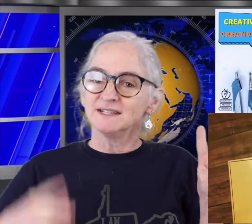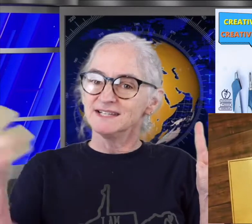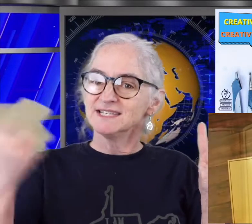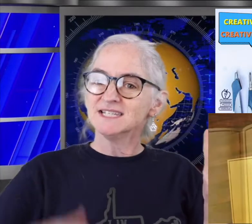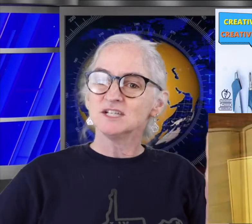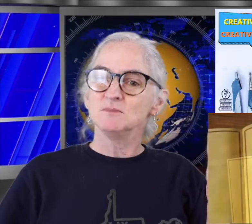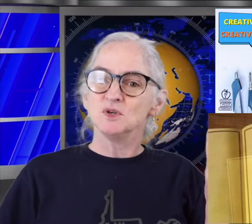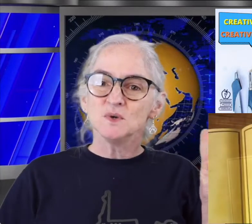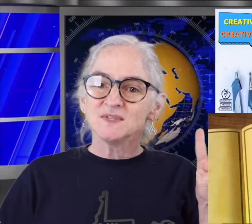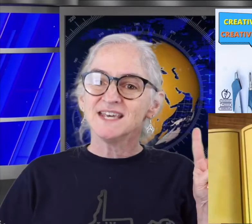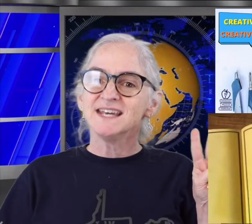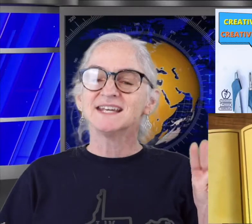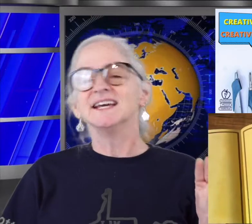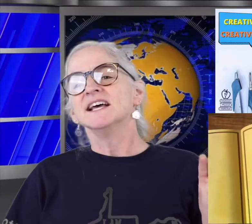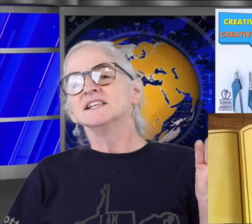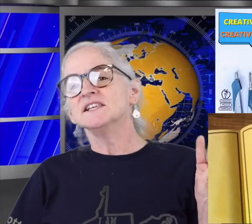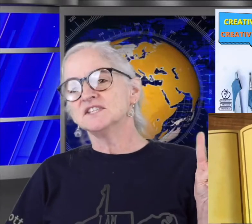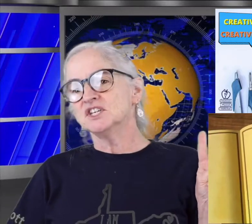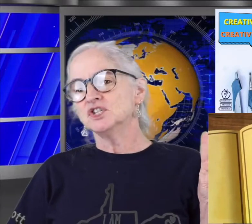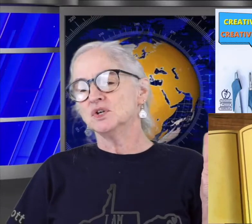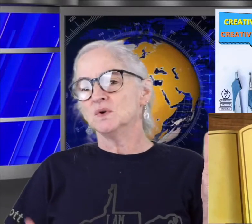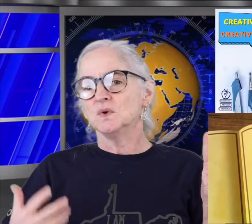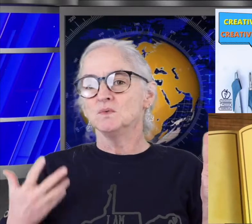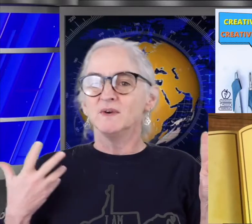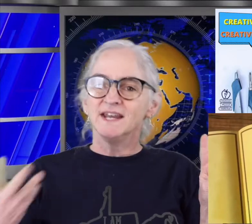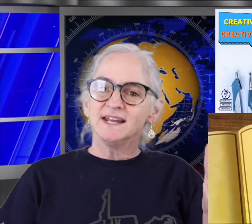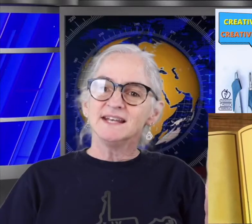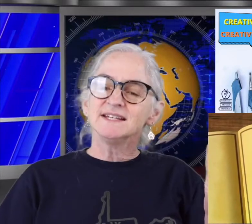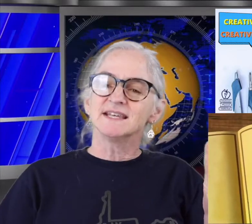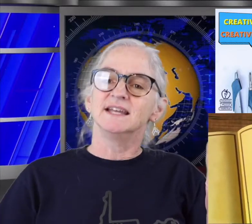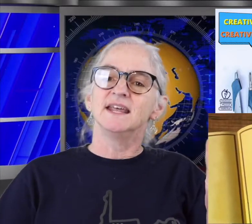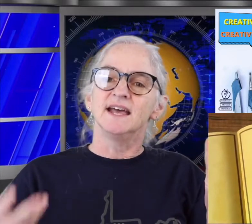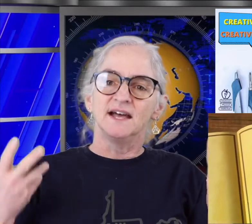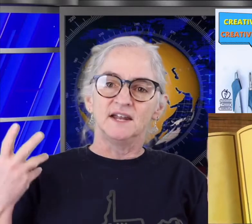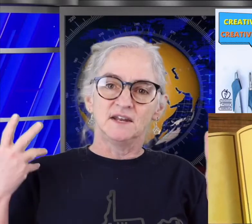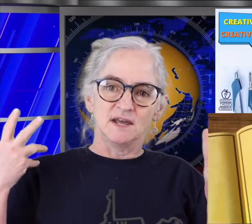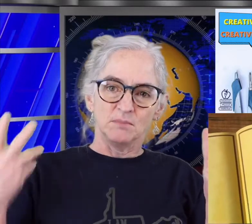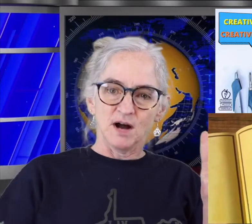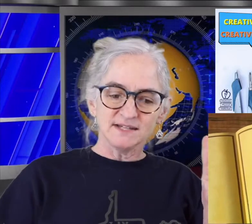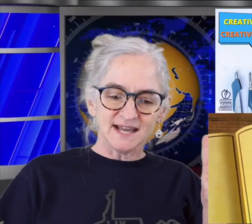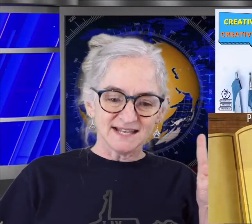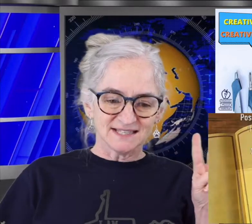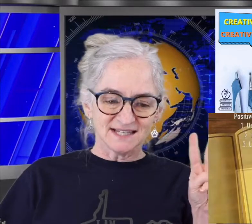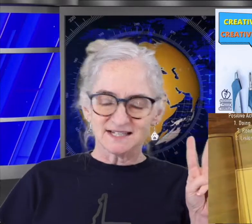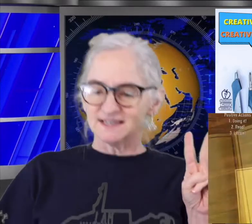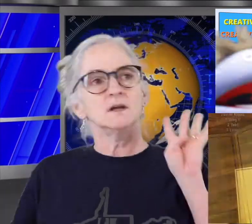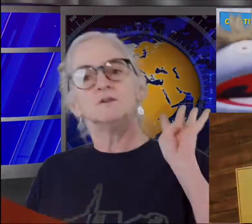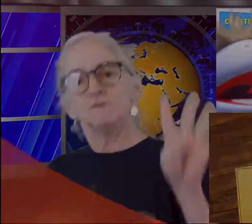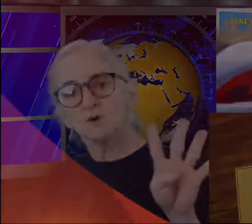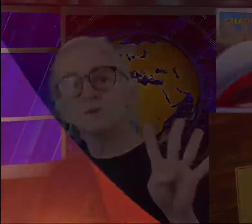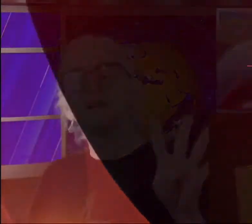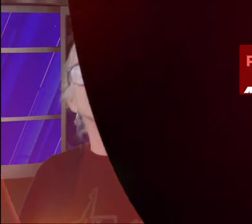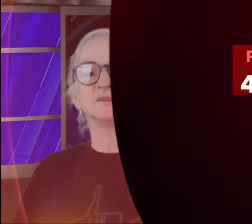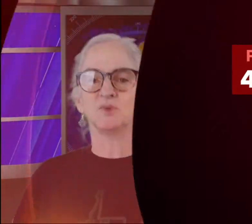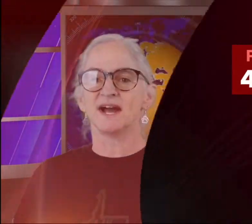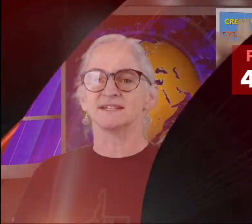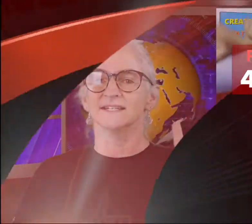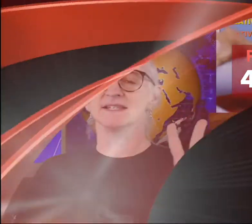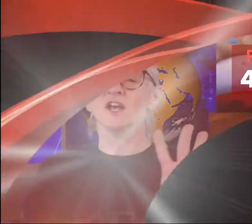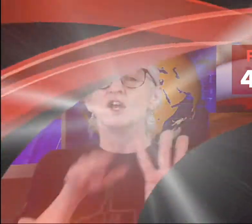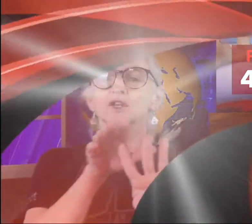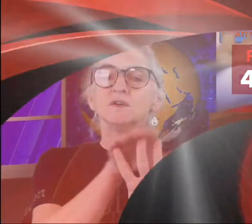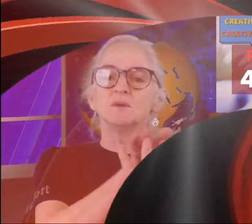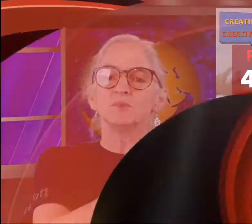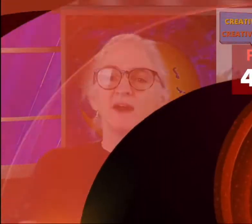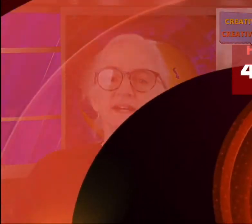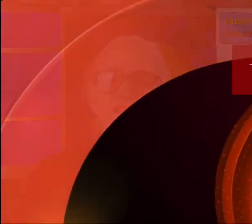instrument. Listen to music. Listen to readings, and podcasts, and things like that. The fourth one is to practice.